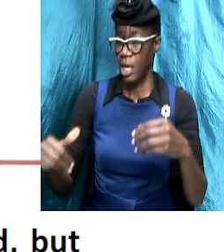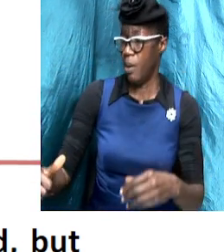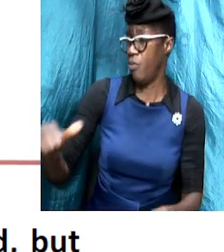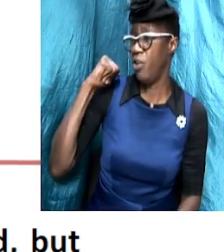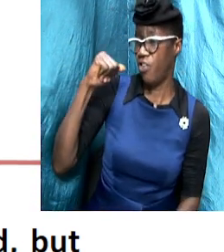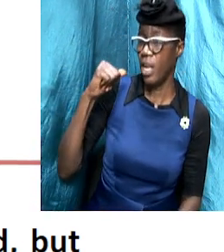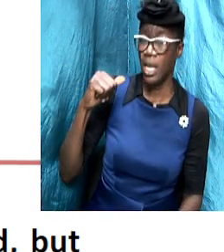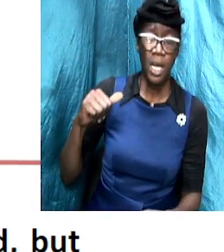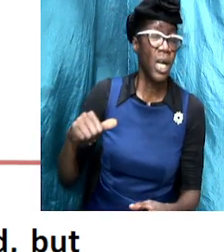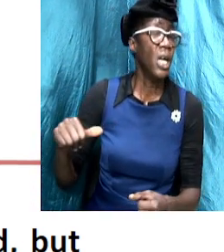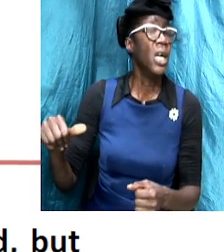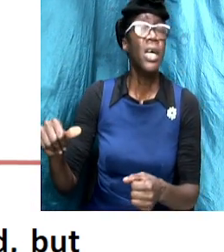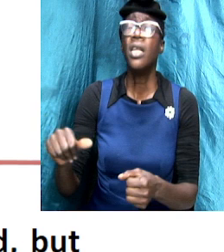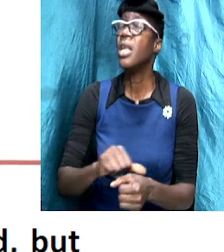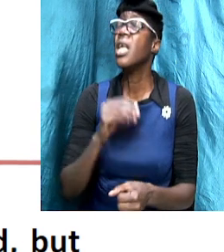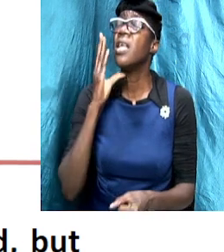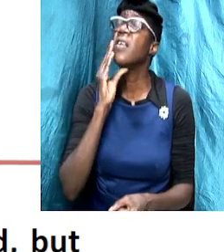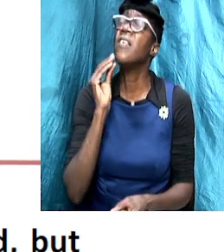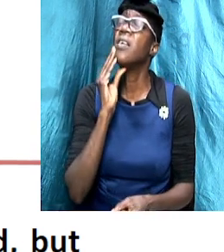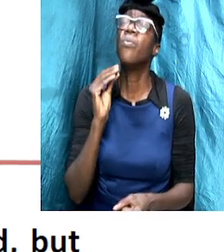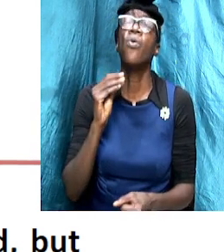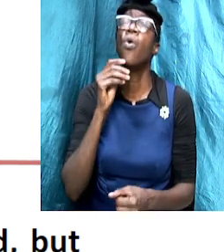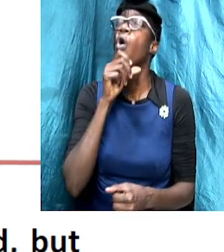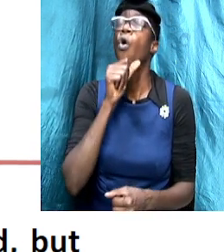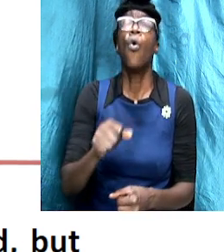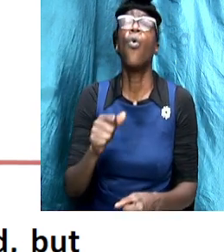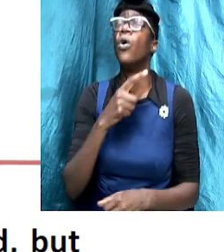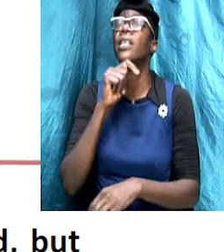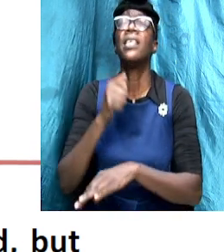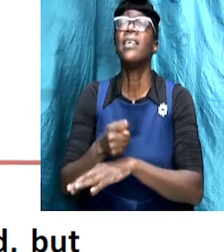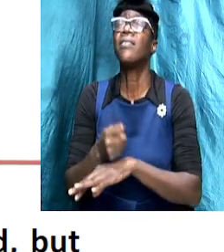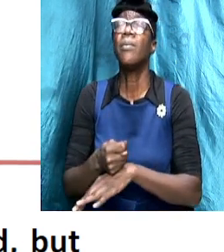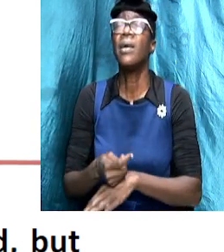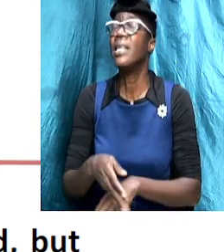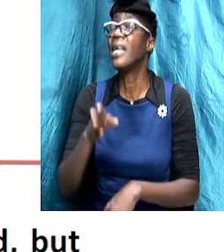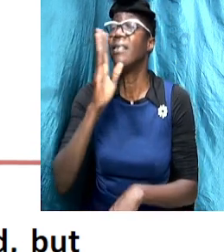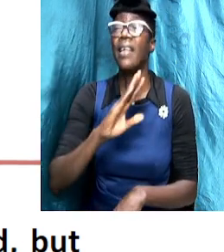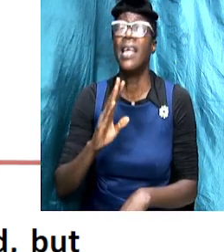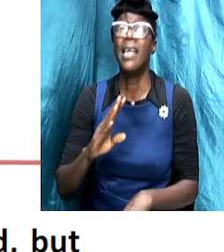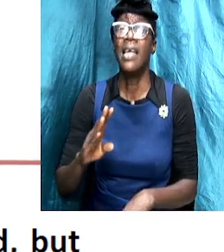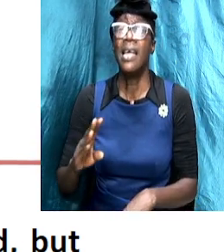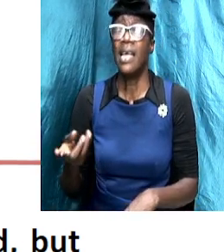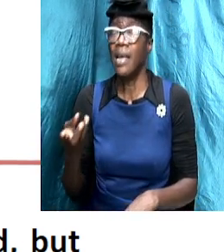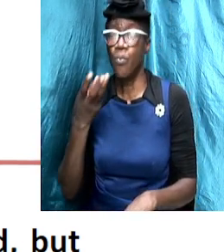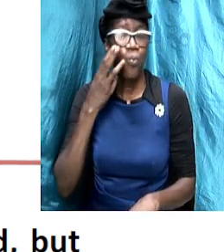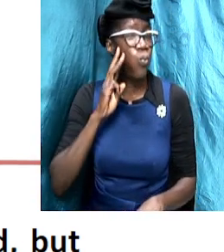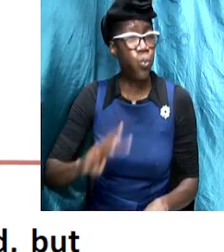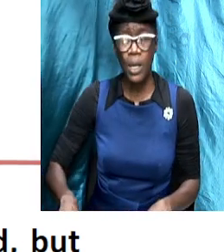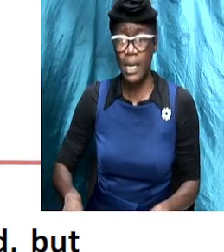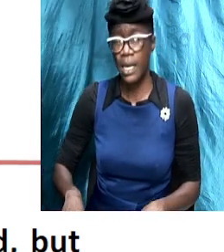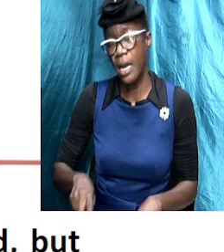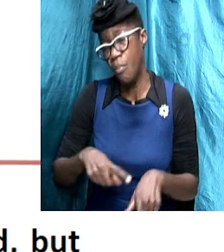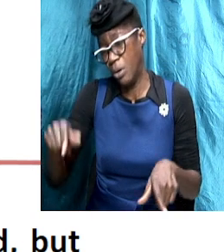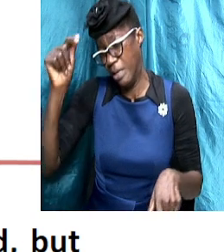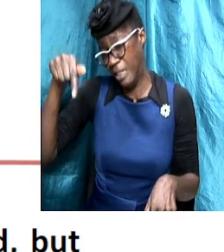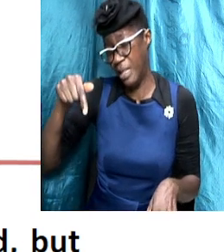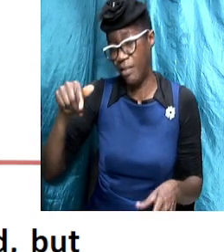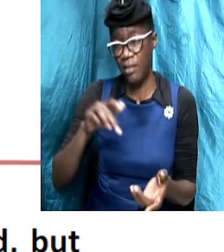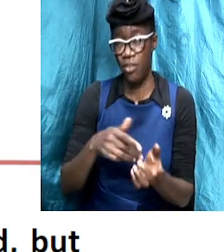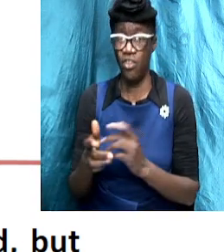Hebrew Old Testament and the God of Israel. He was saying the God of Israel was too terrible, but Jesus of the New Testament is seen to be merciful and